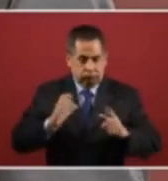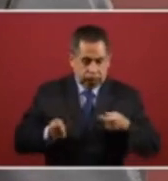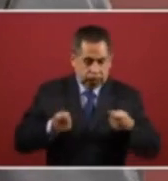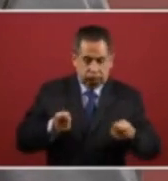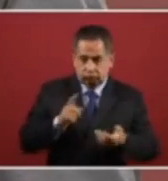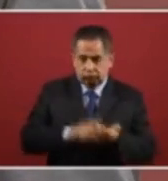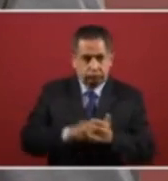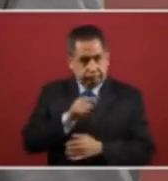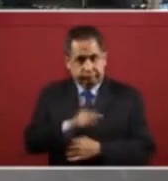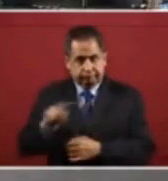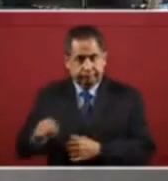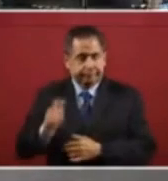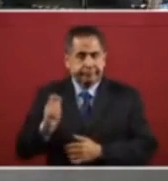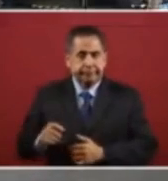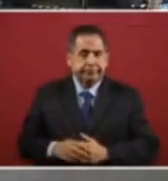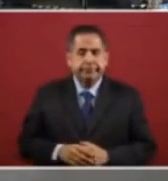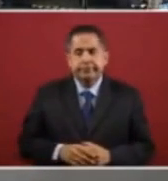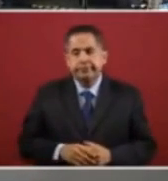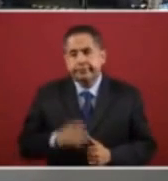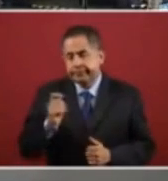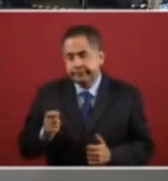And I will maintain